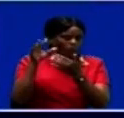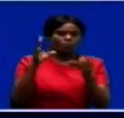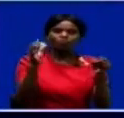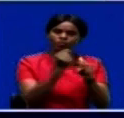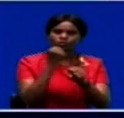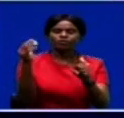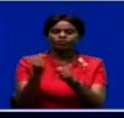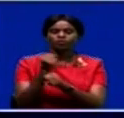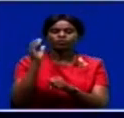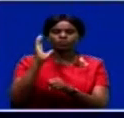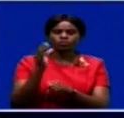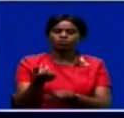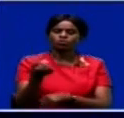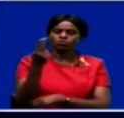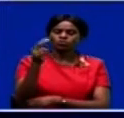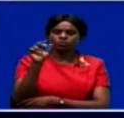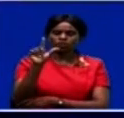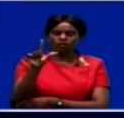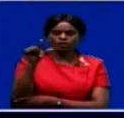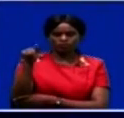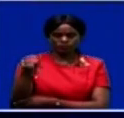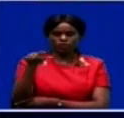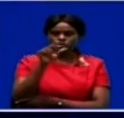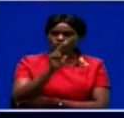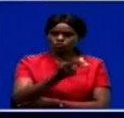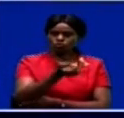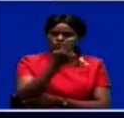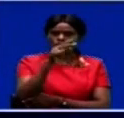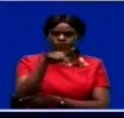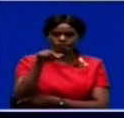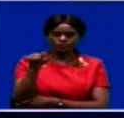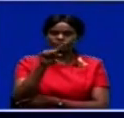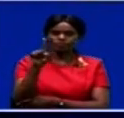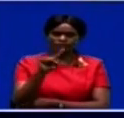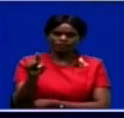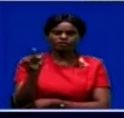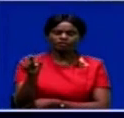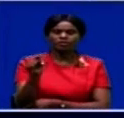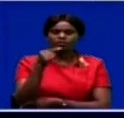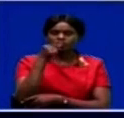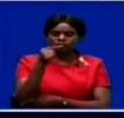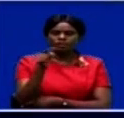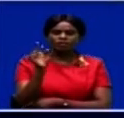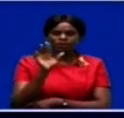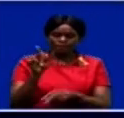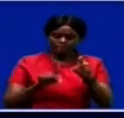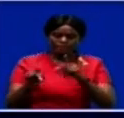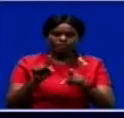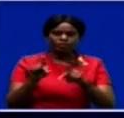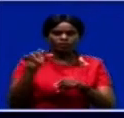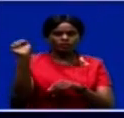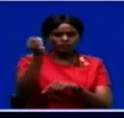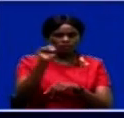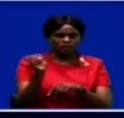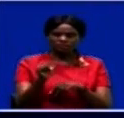seat. United Prosperous and Peaceful Zambia UPPZ spokesperson Francis Kope says the people of